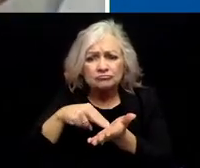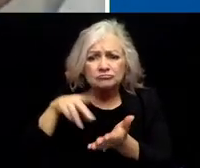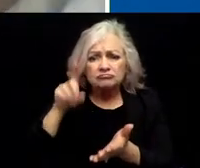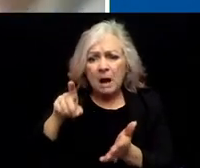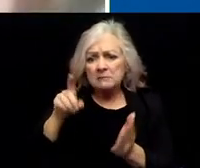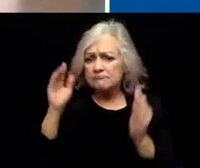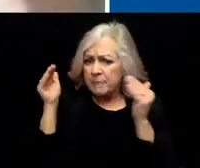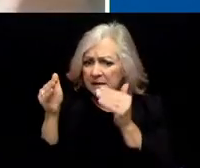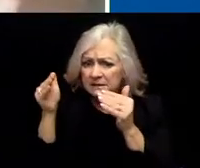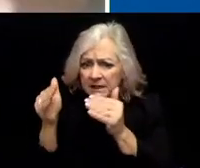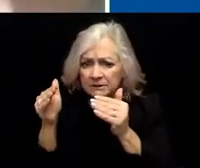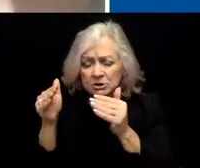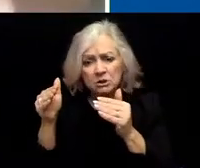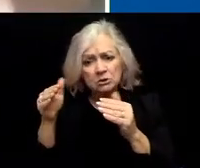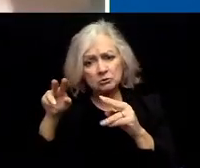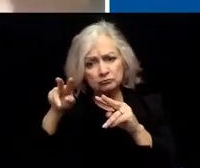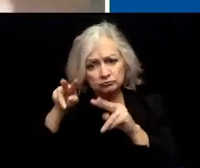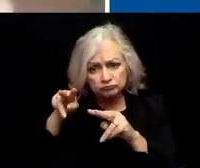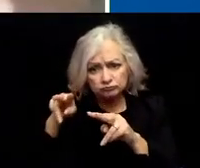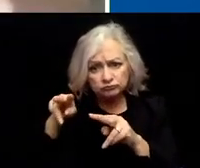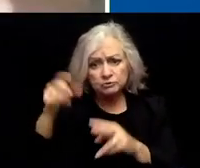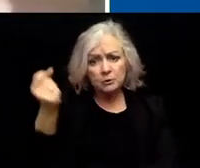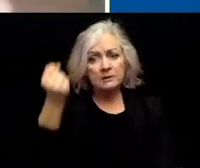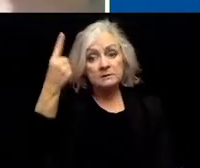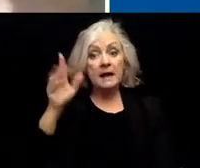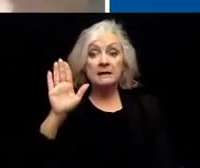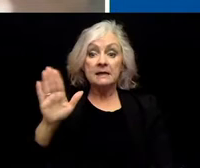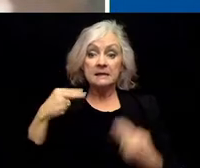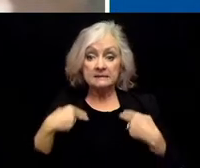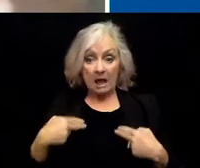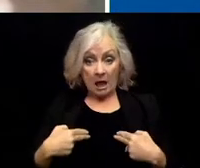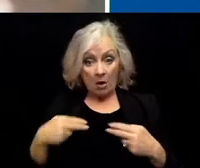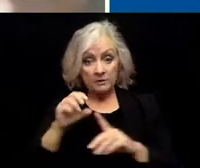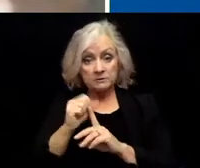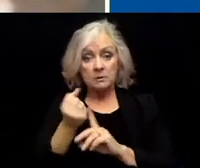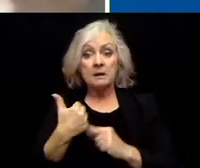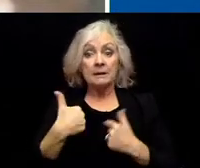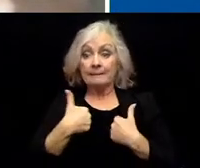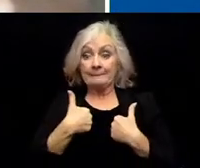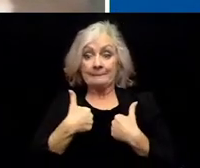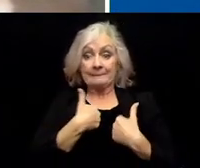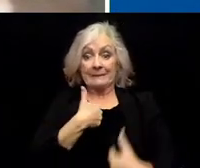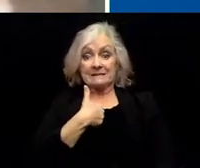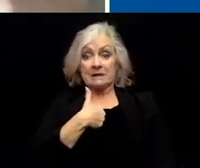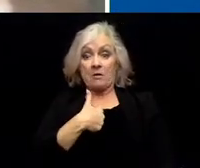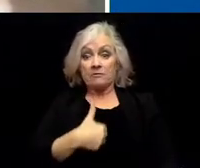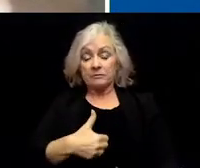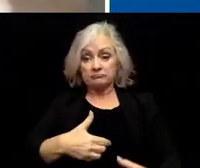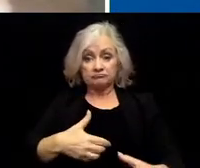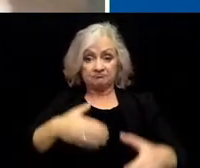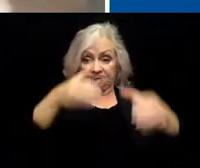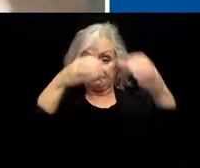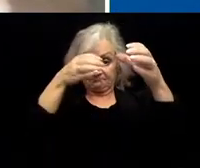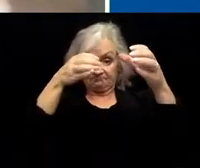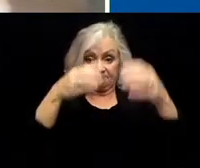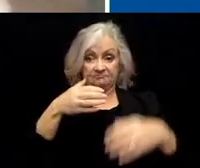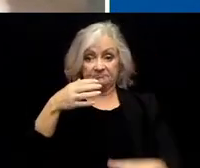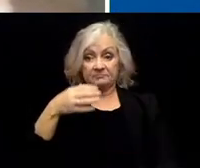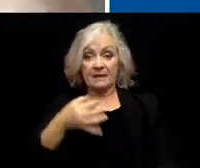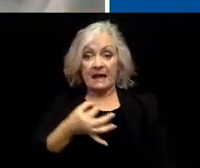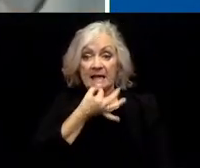to understand his health situation at a given point in time. Now, I'm not an expert on that. That's my life experience with Jaden as his